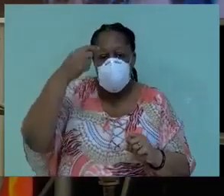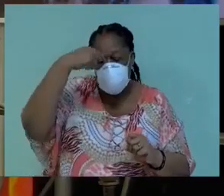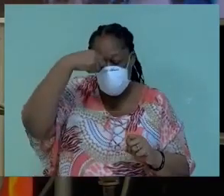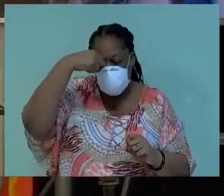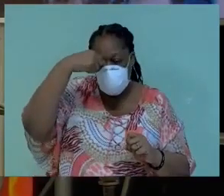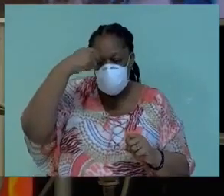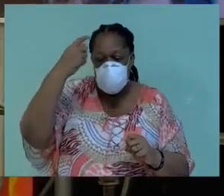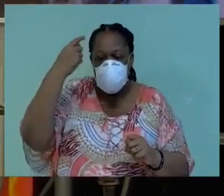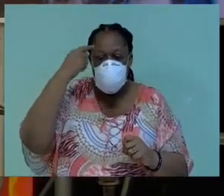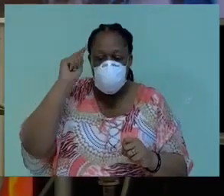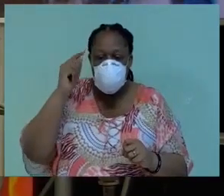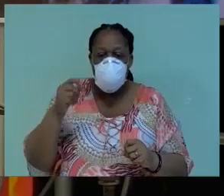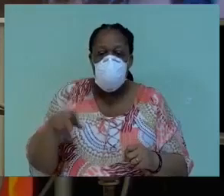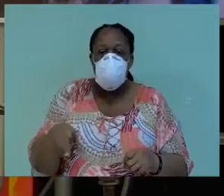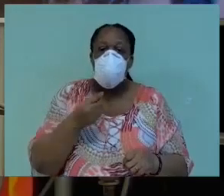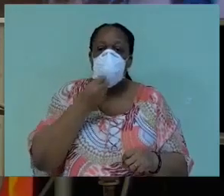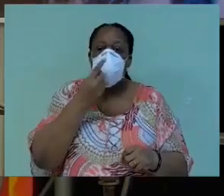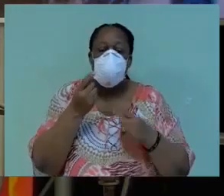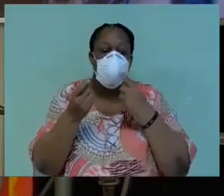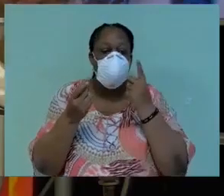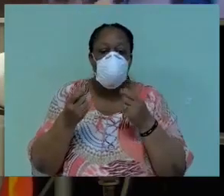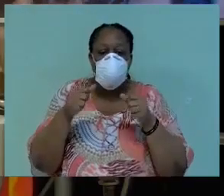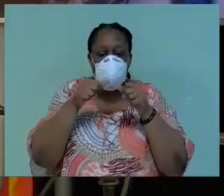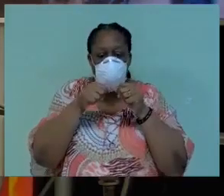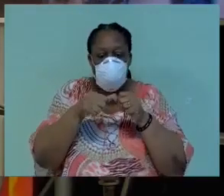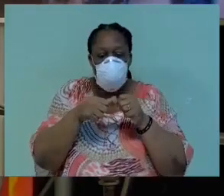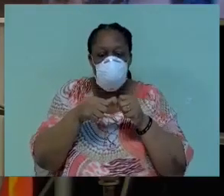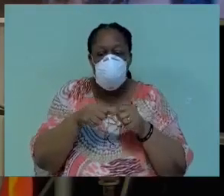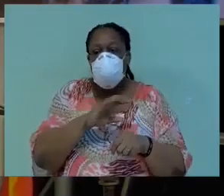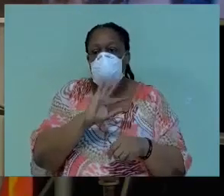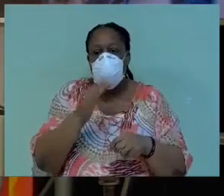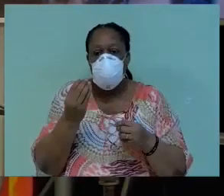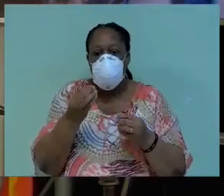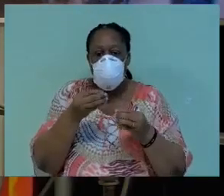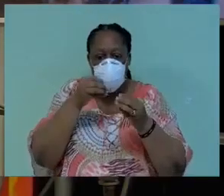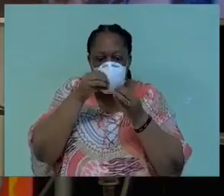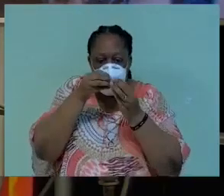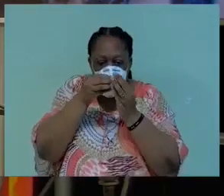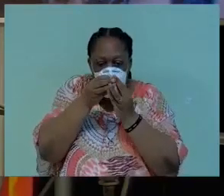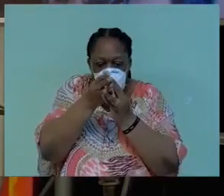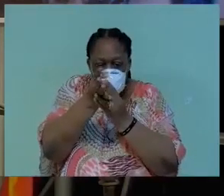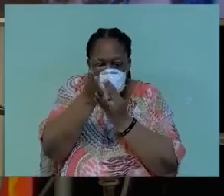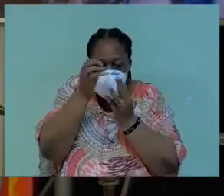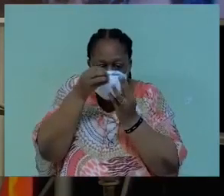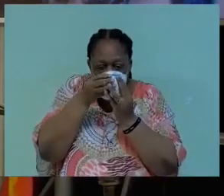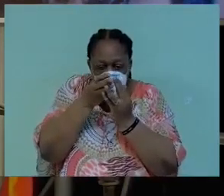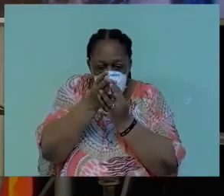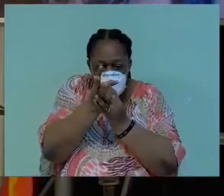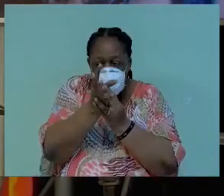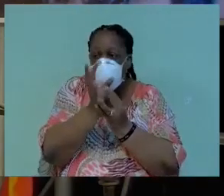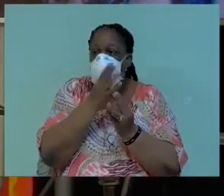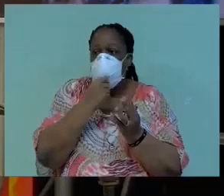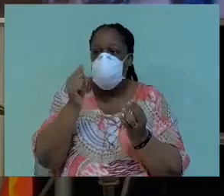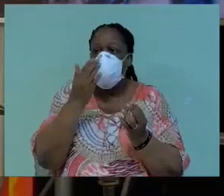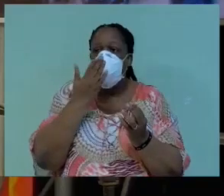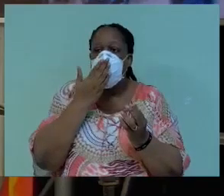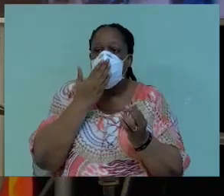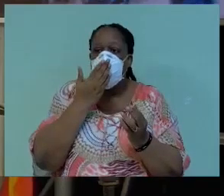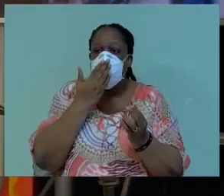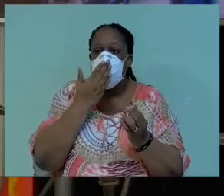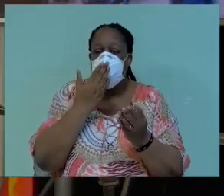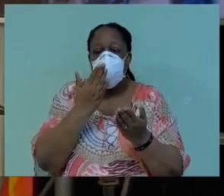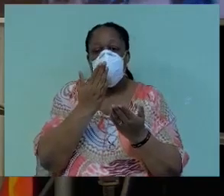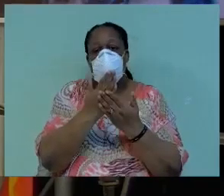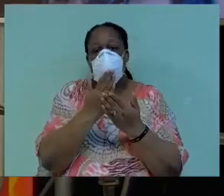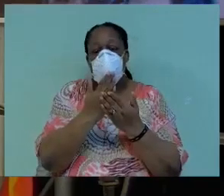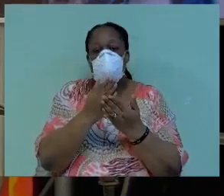the droplets that are coming out, the same way a cloth face mask is supposed to absorb the droplets. Now, why is it important